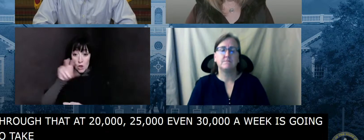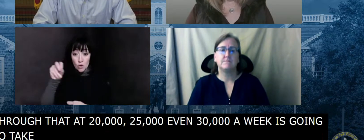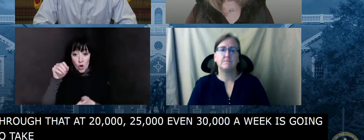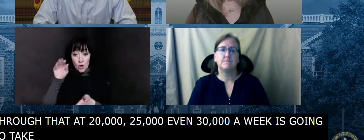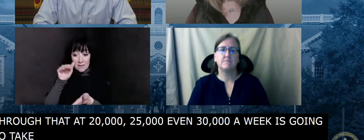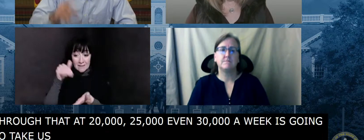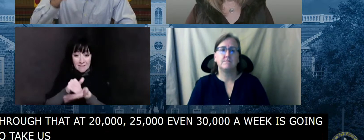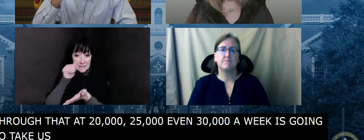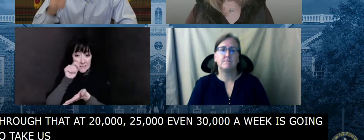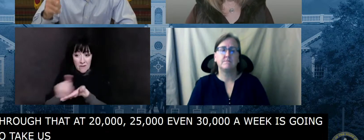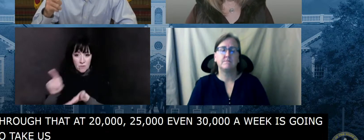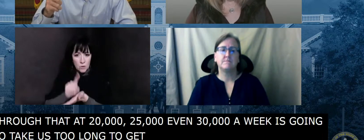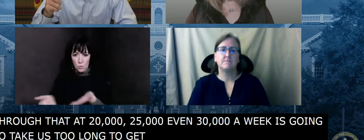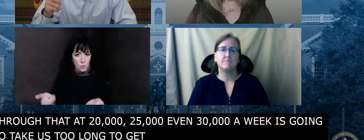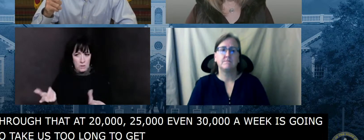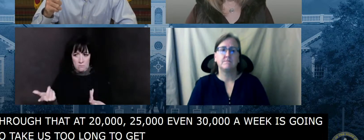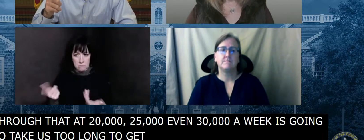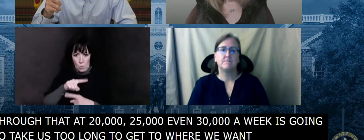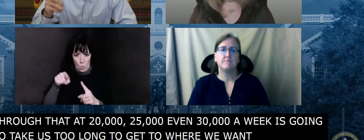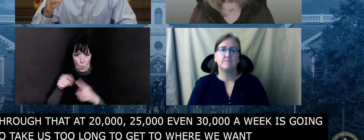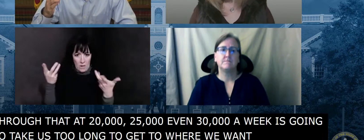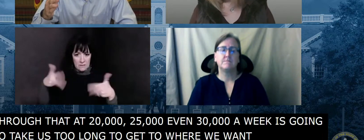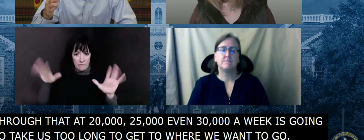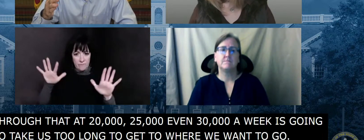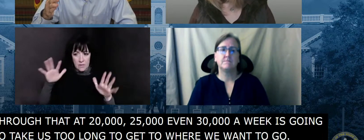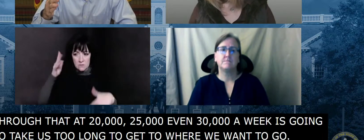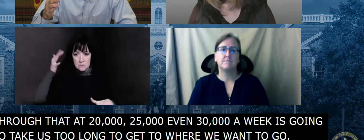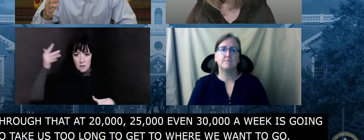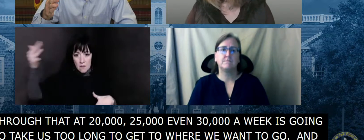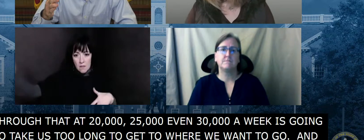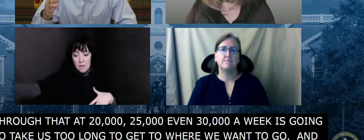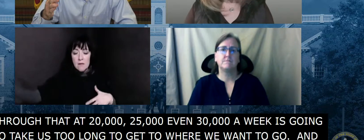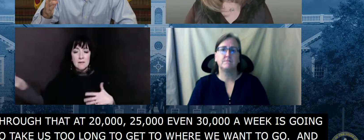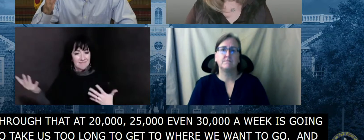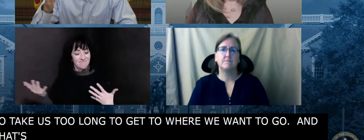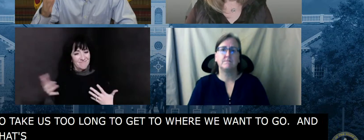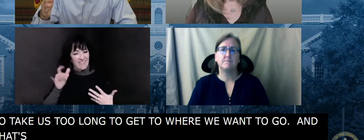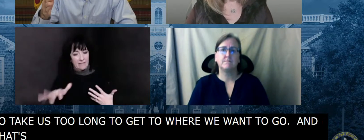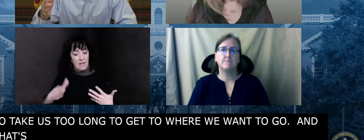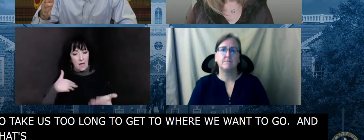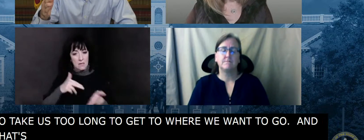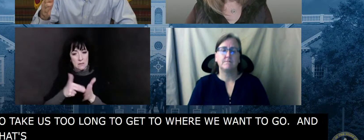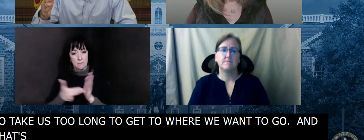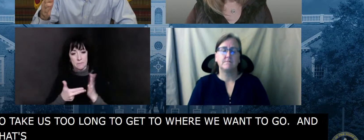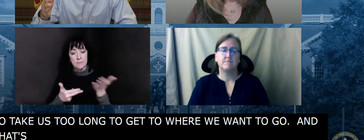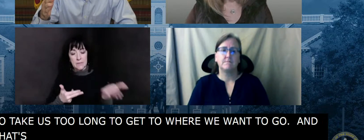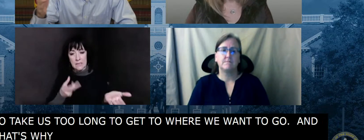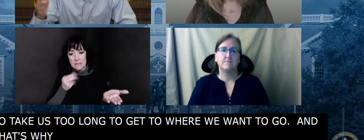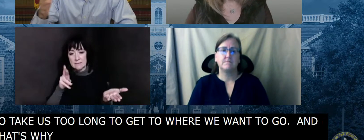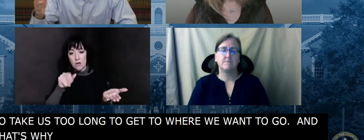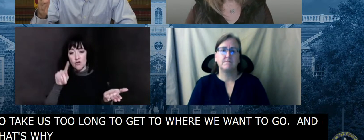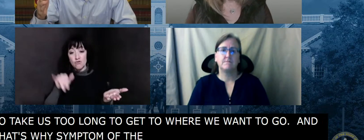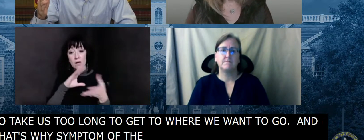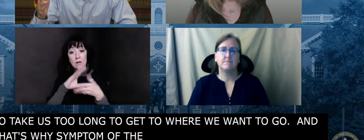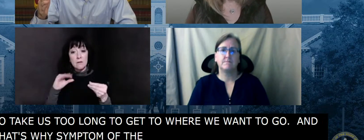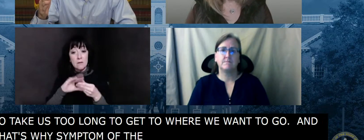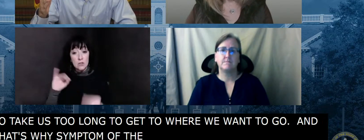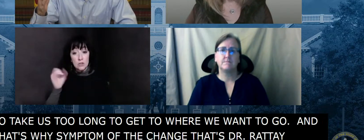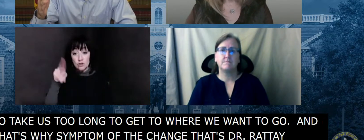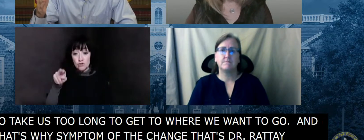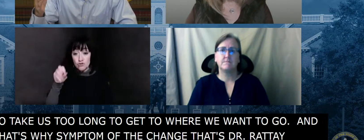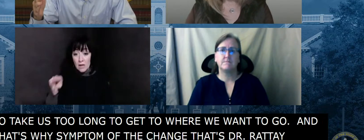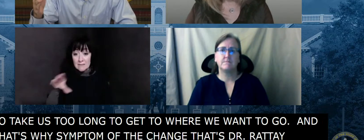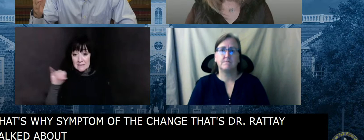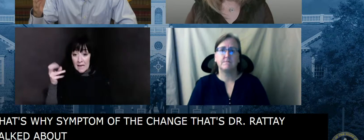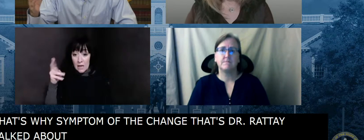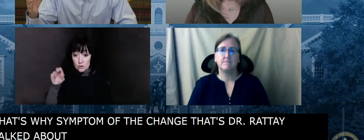where we want to go. And that's why some of the changes that Dr. Rattay talked about, the Johnson & Johnson vaccine, how close is that? Is it a